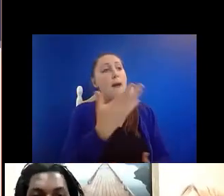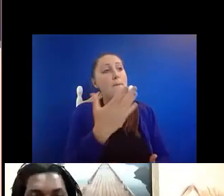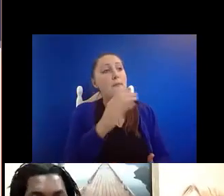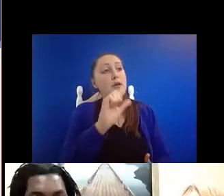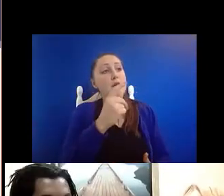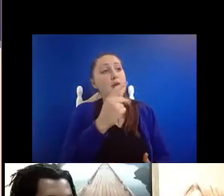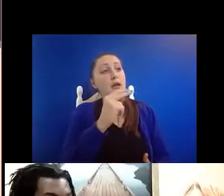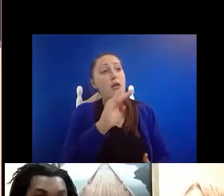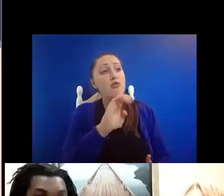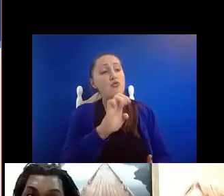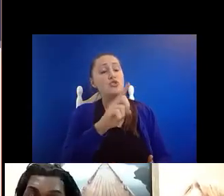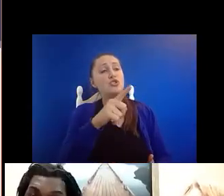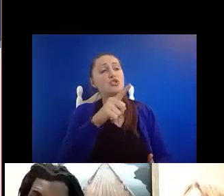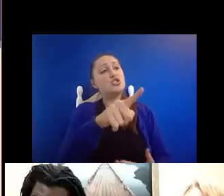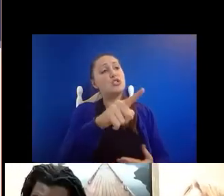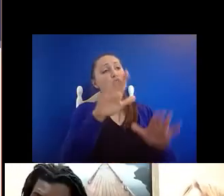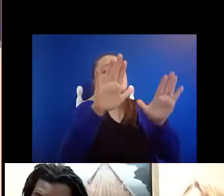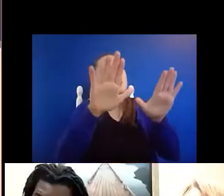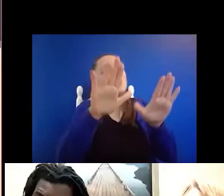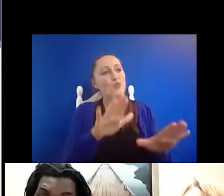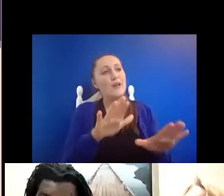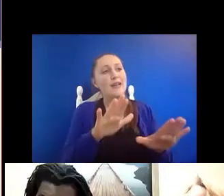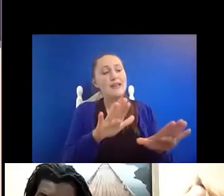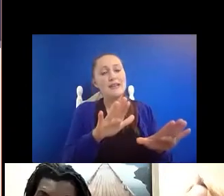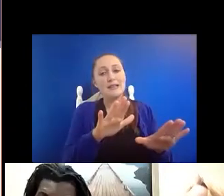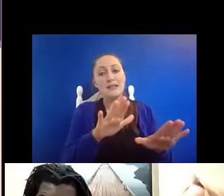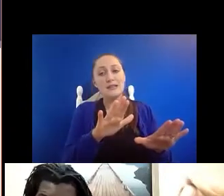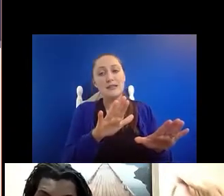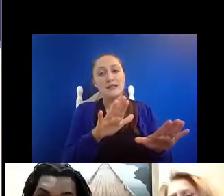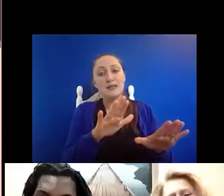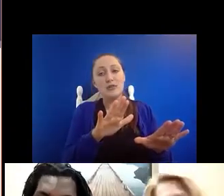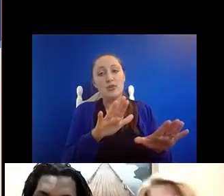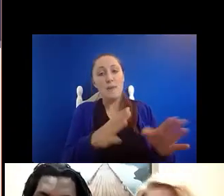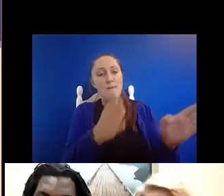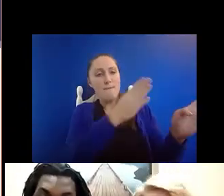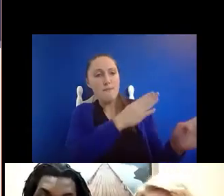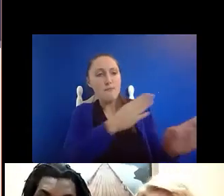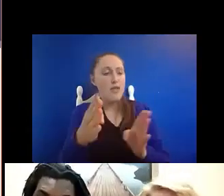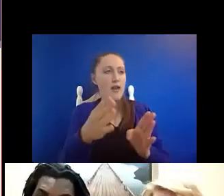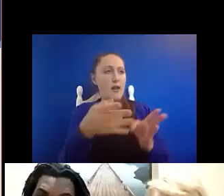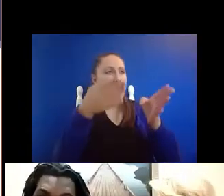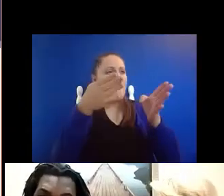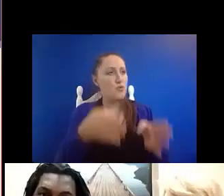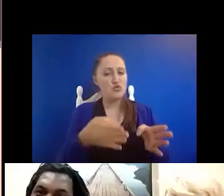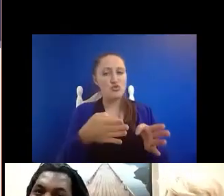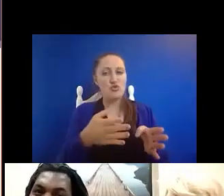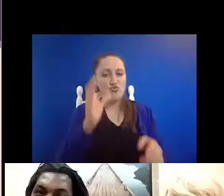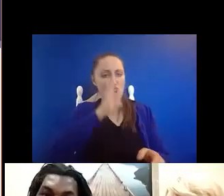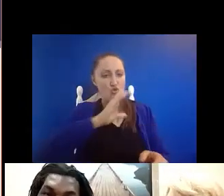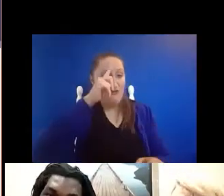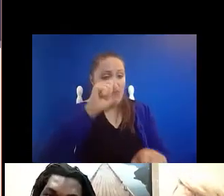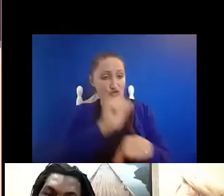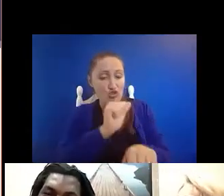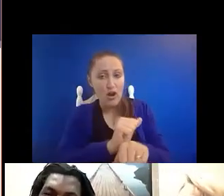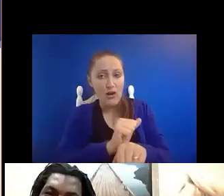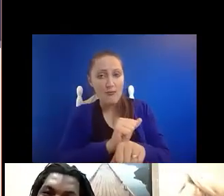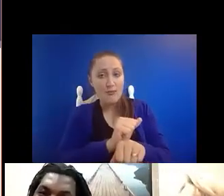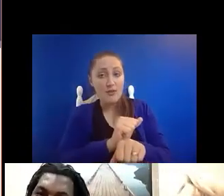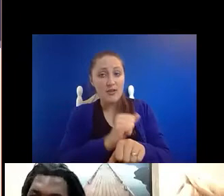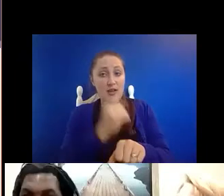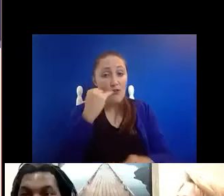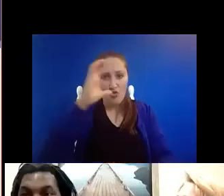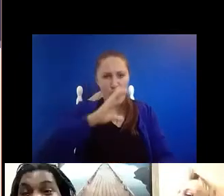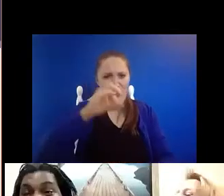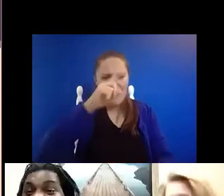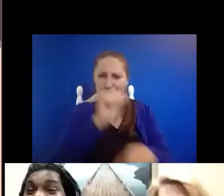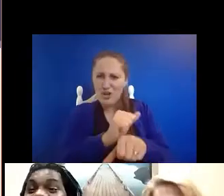She's a great Majan training person. Looking for a job. If you're looking for a job,